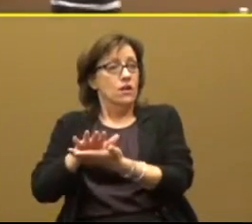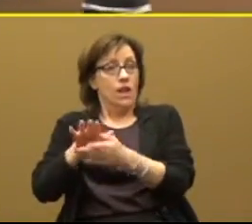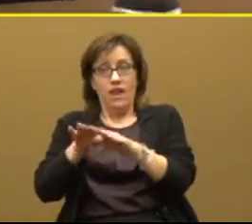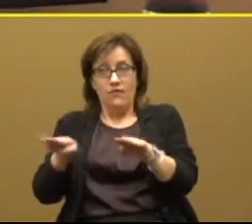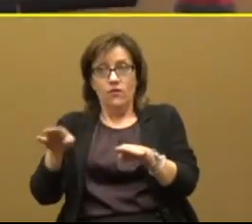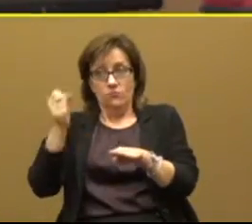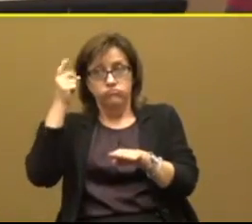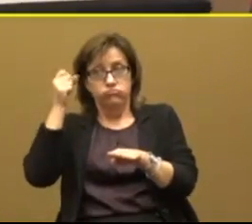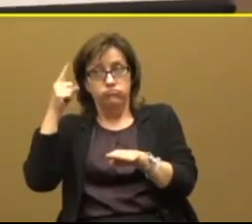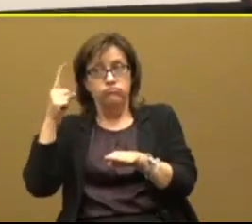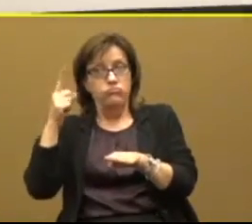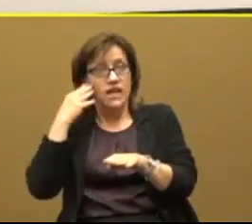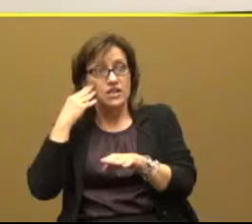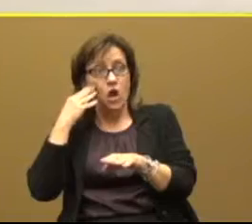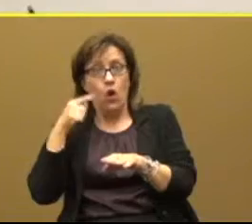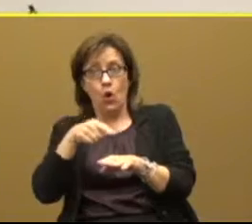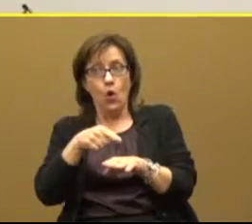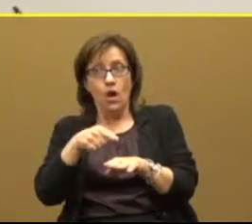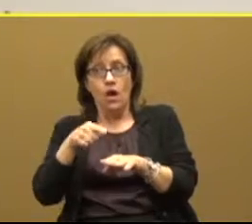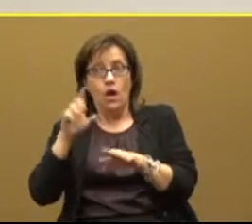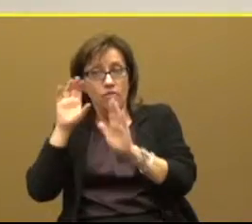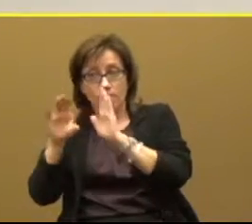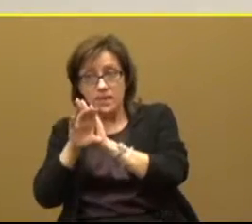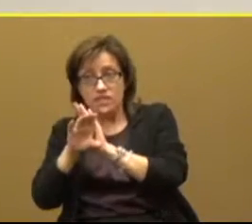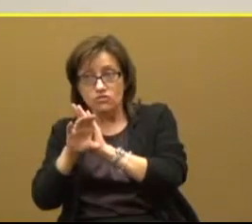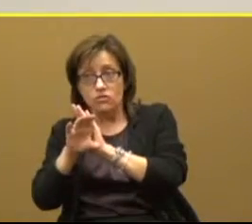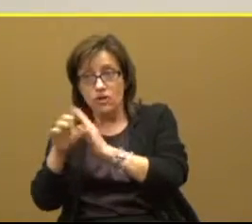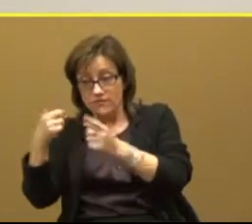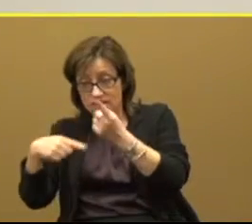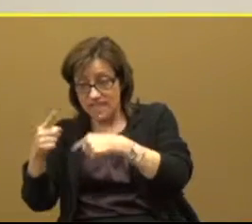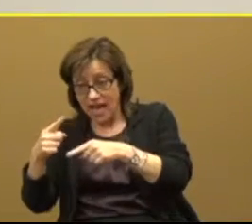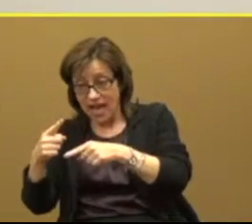to discriminate with the picture of the sign on the icon.